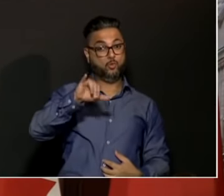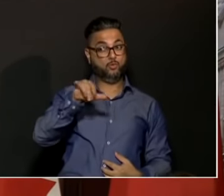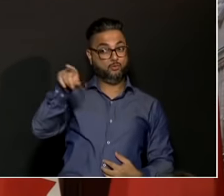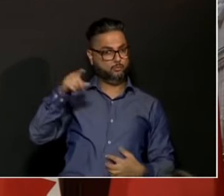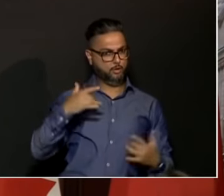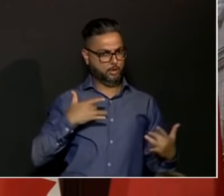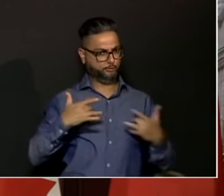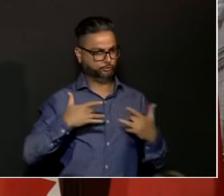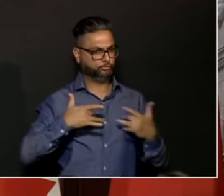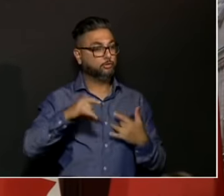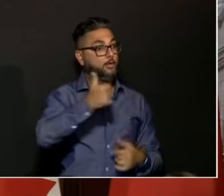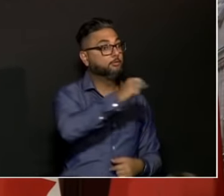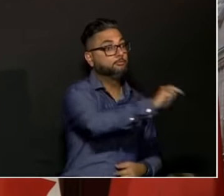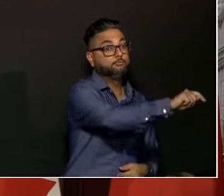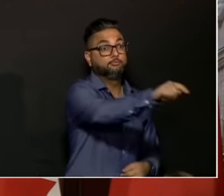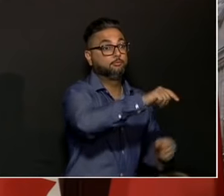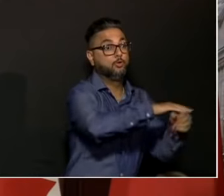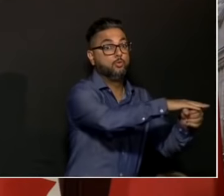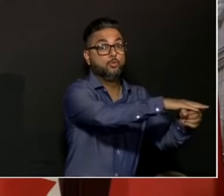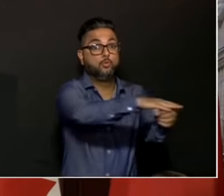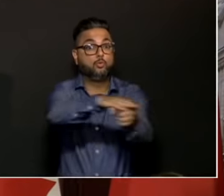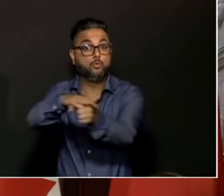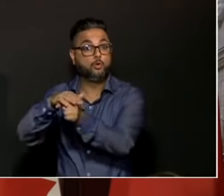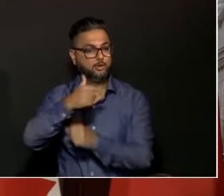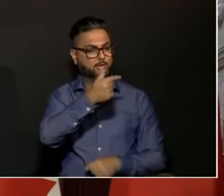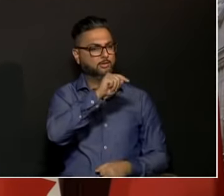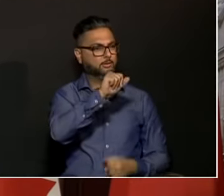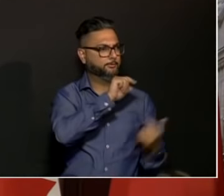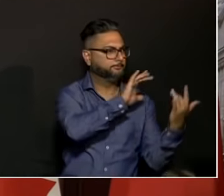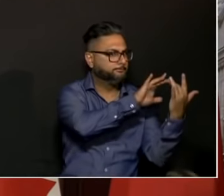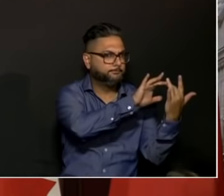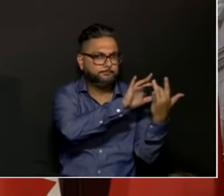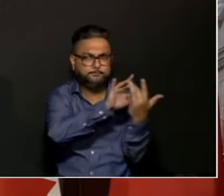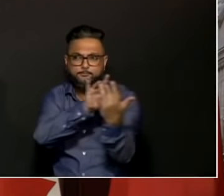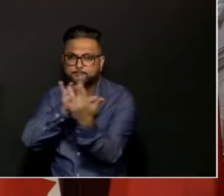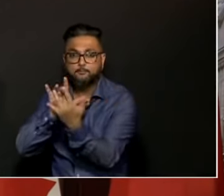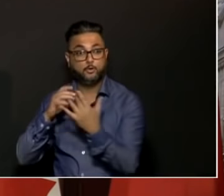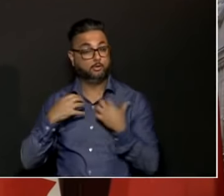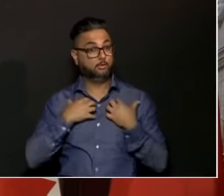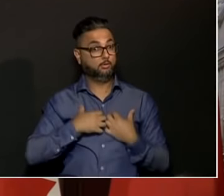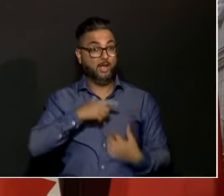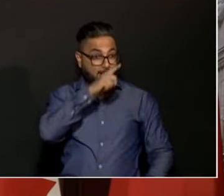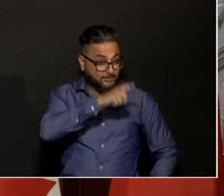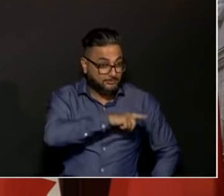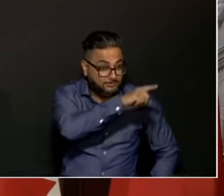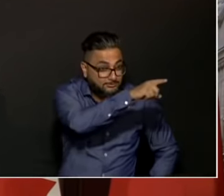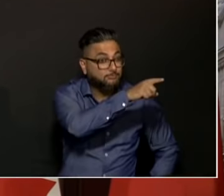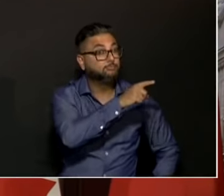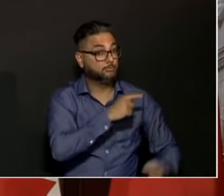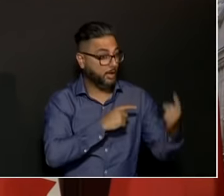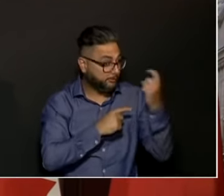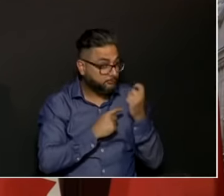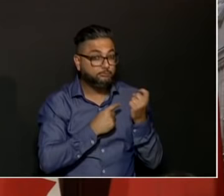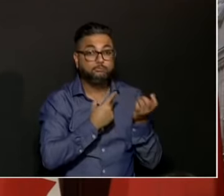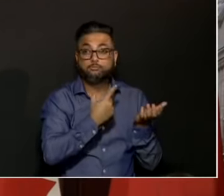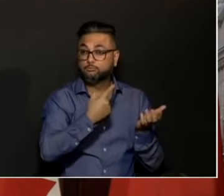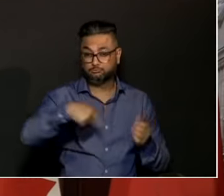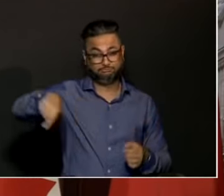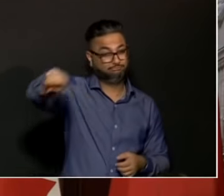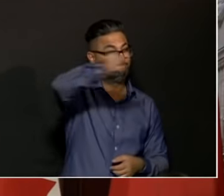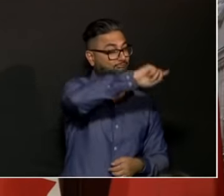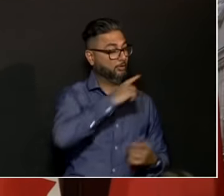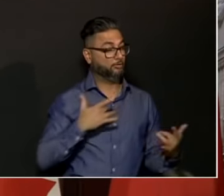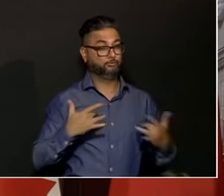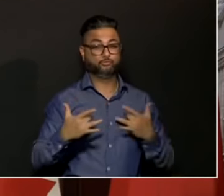the GTA have asked me to do this. We had the mayor in London asked me to do this. So there's quite a few mayors concerned, along with the local chief